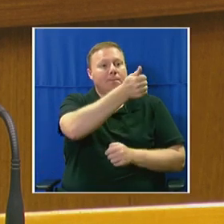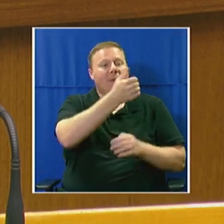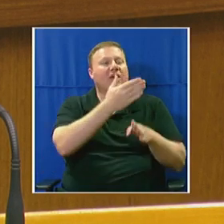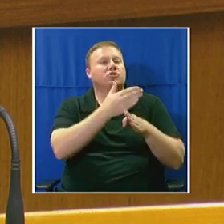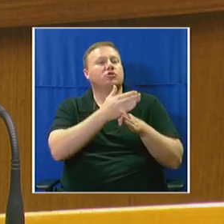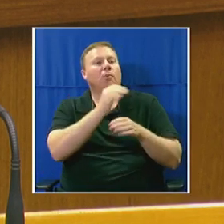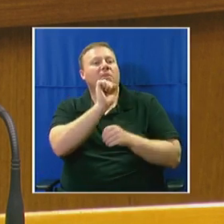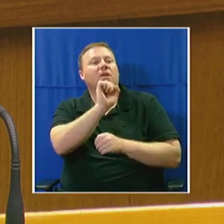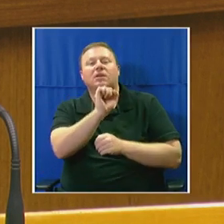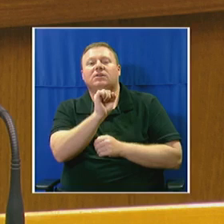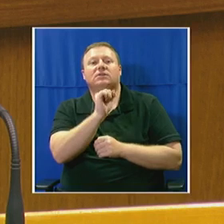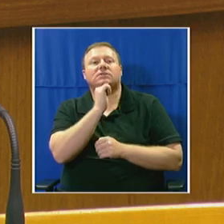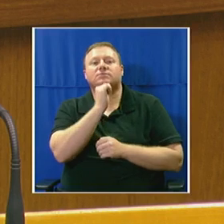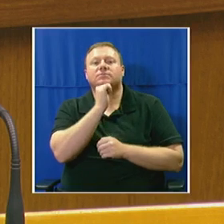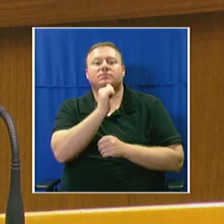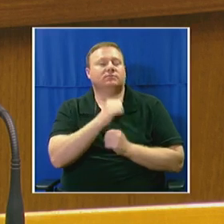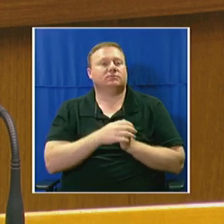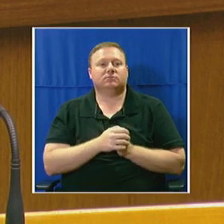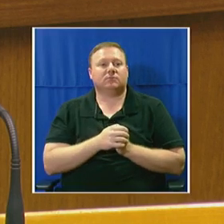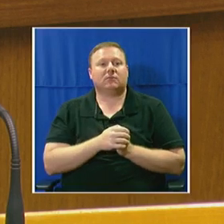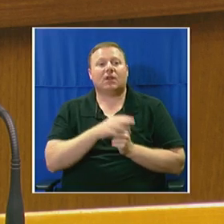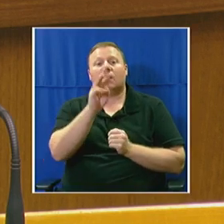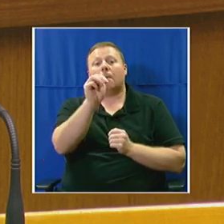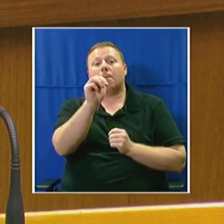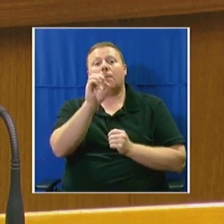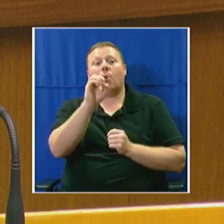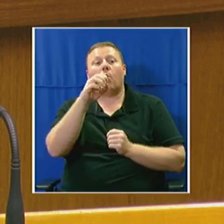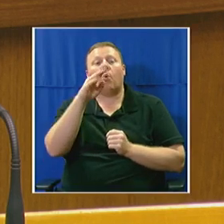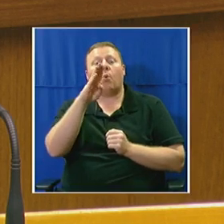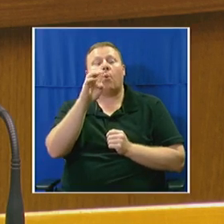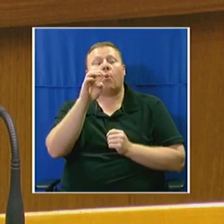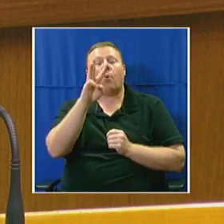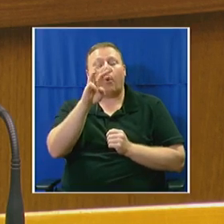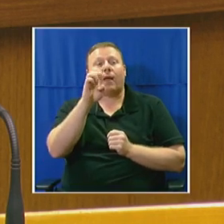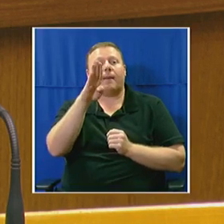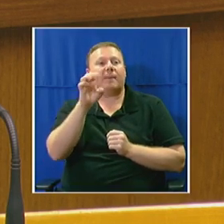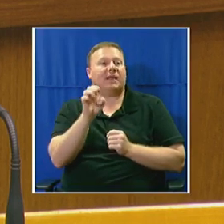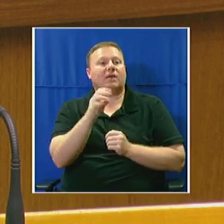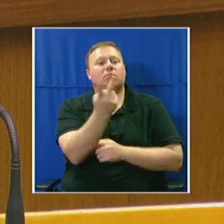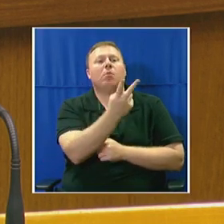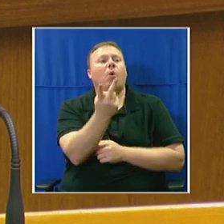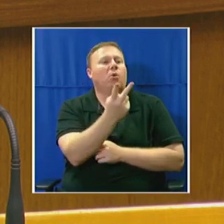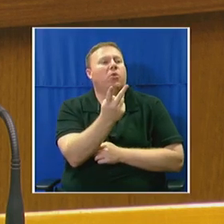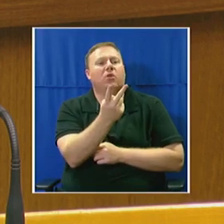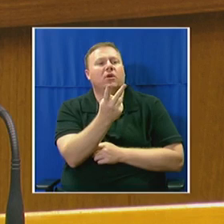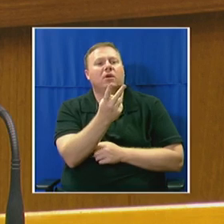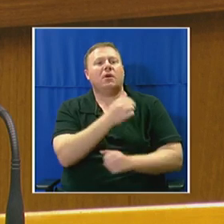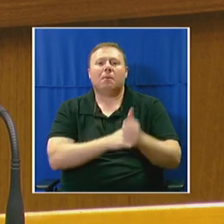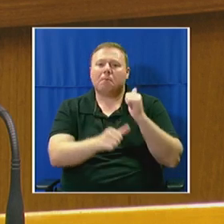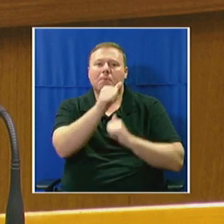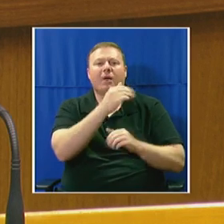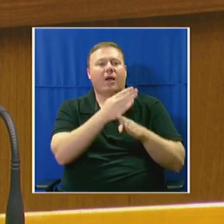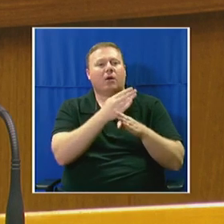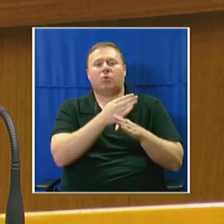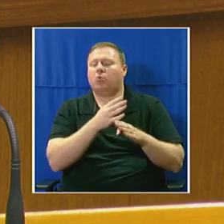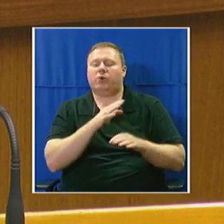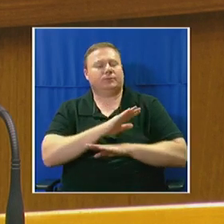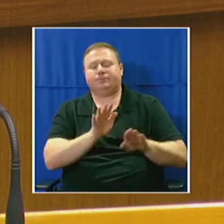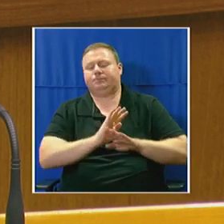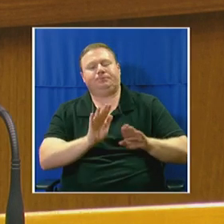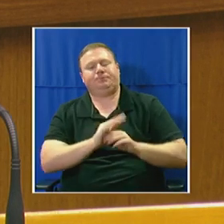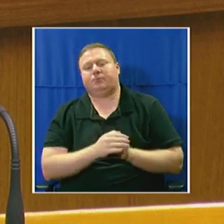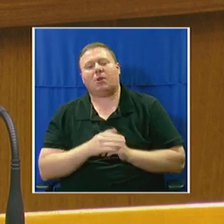set out in detail having considered all the facts the national Freedom Party is of the view that Advocate jiba should not be restored